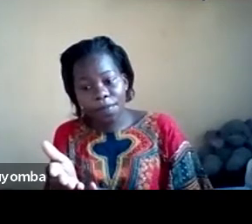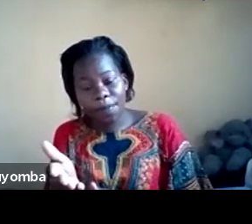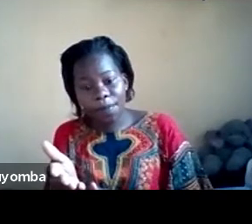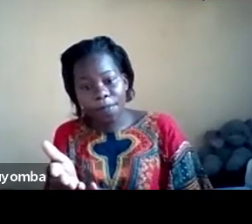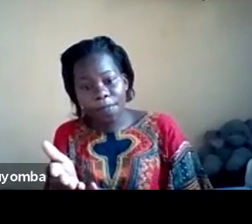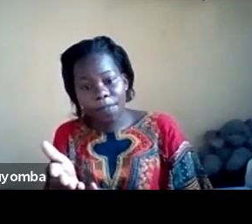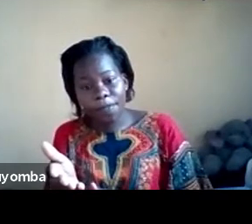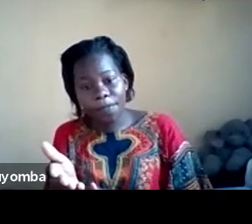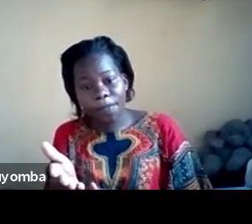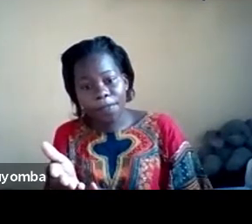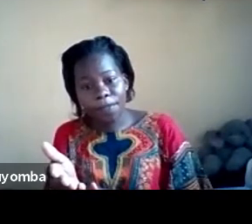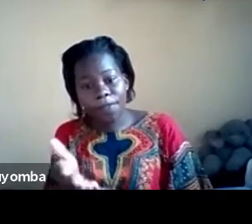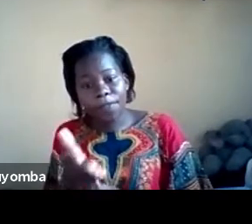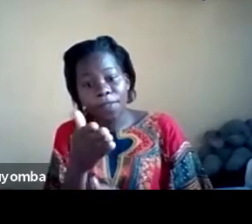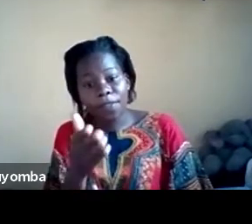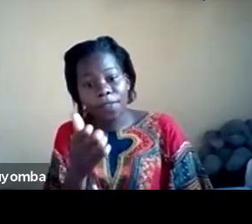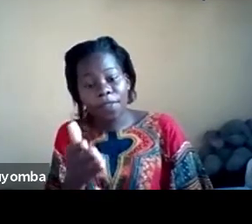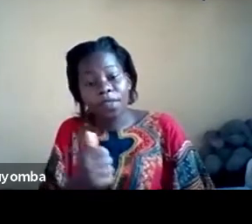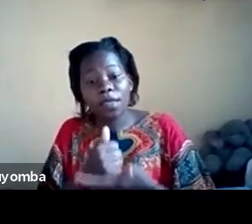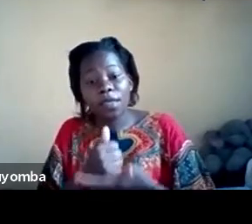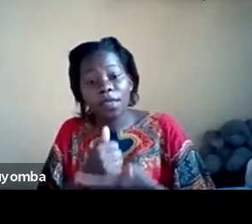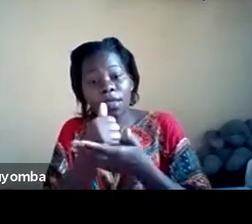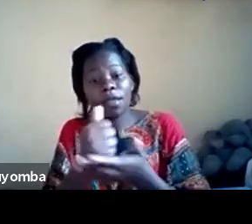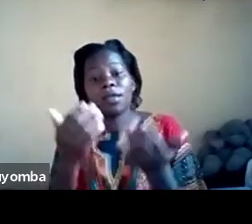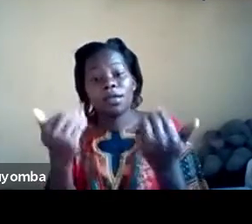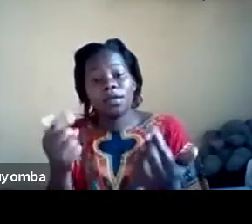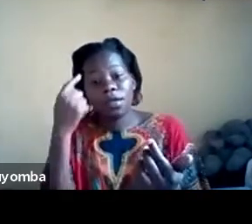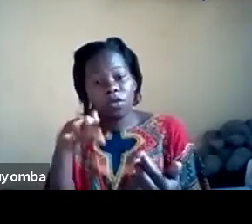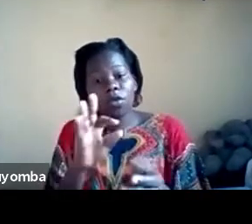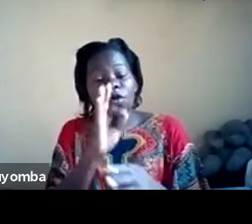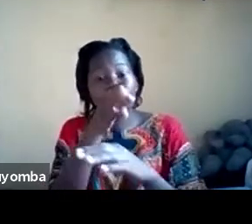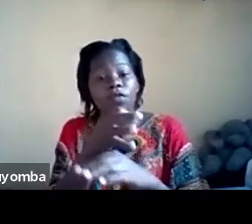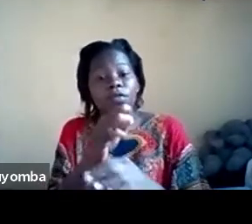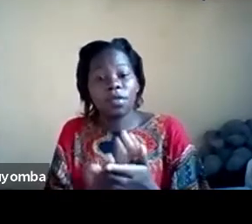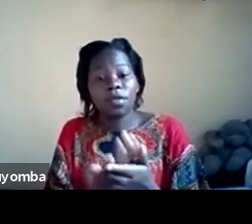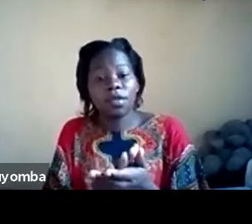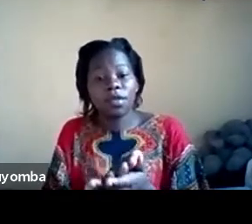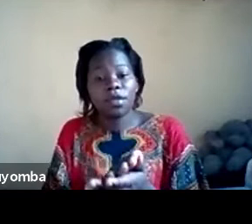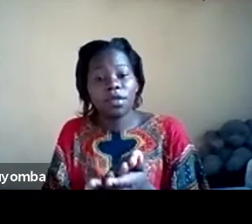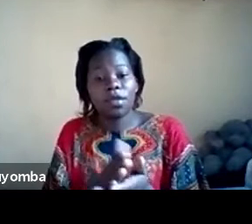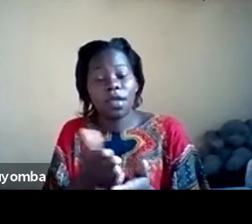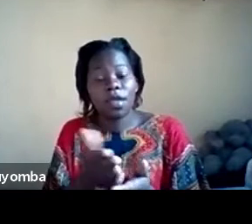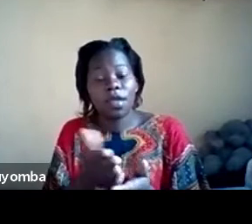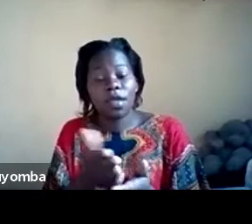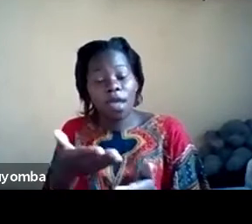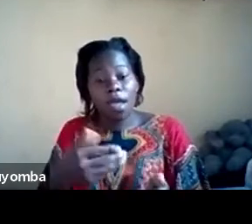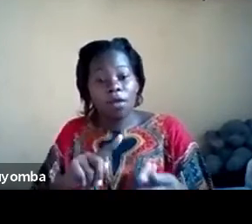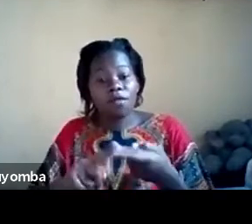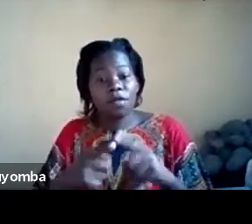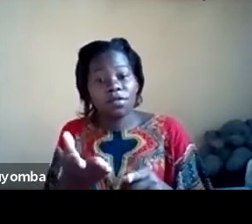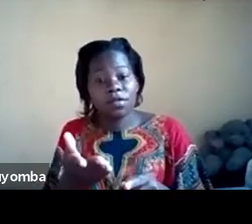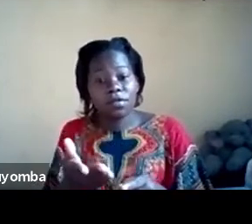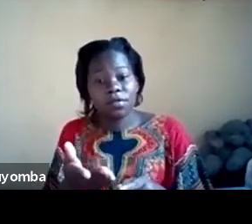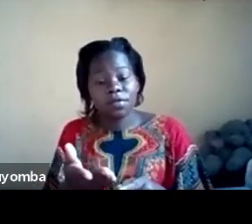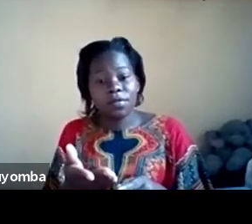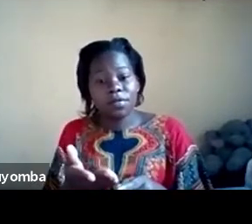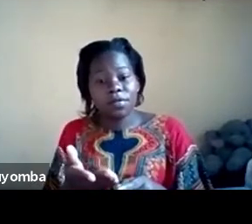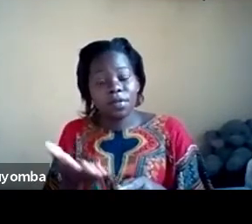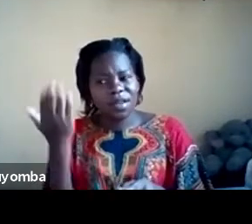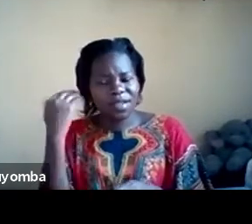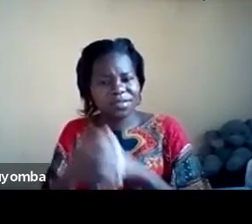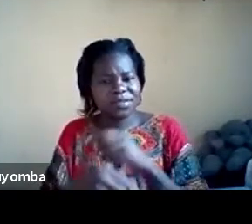very helpful right now for your future. I have colleagues, just last year, I